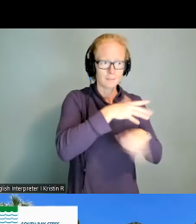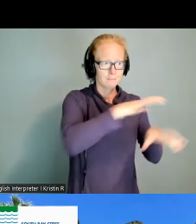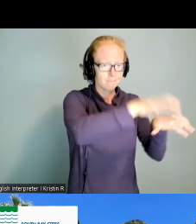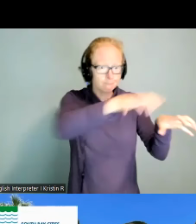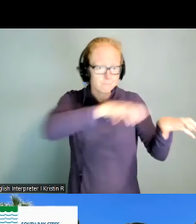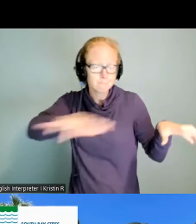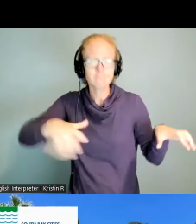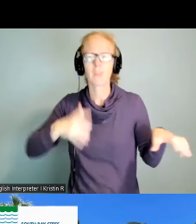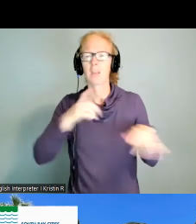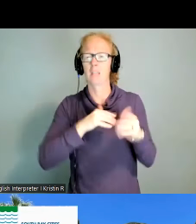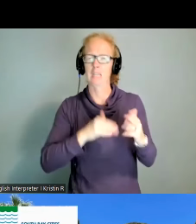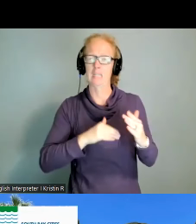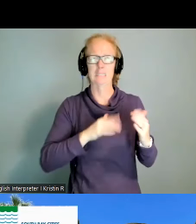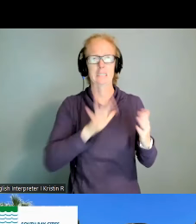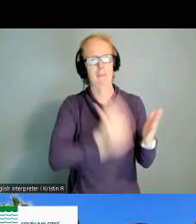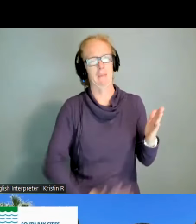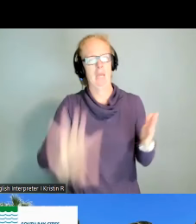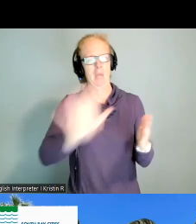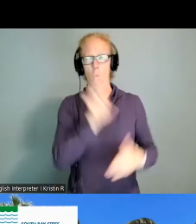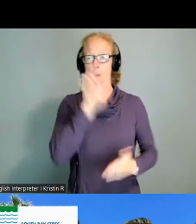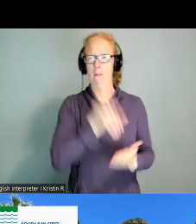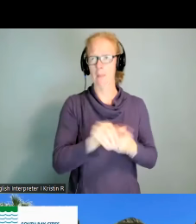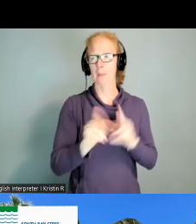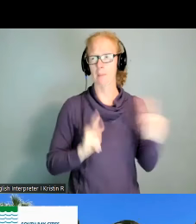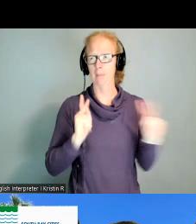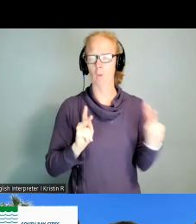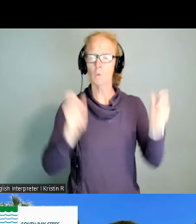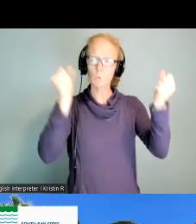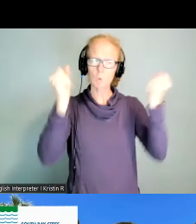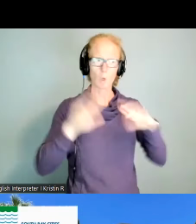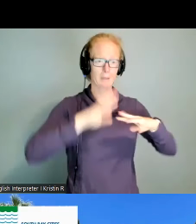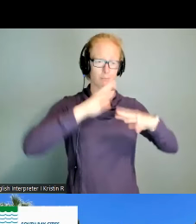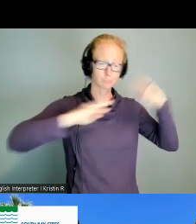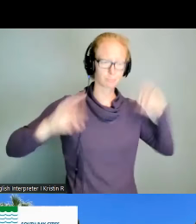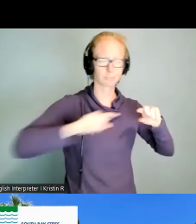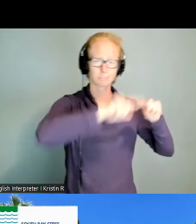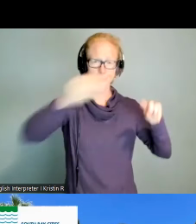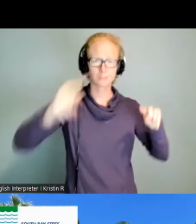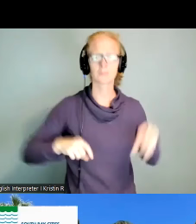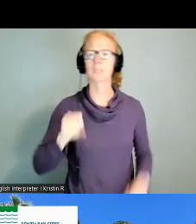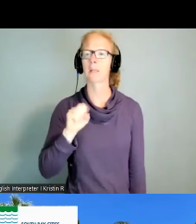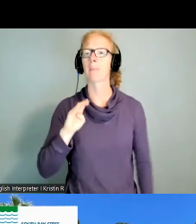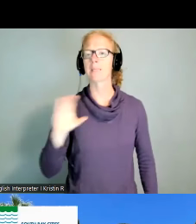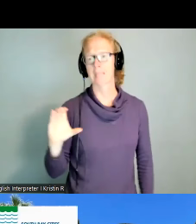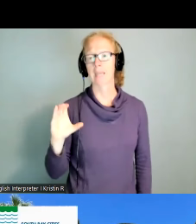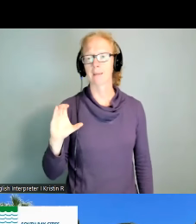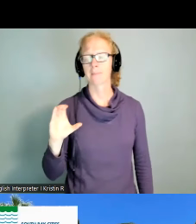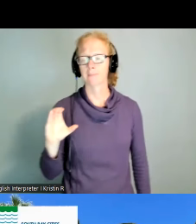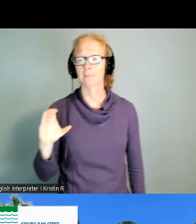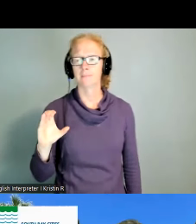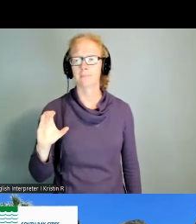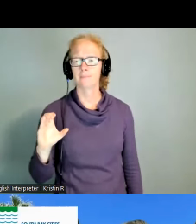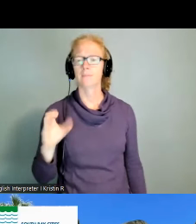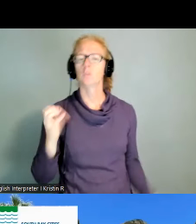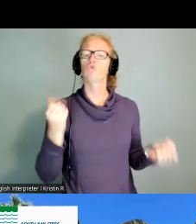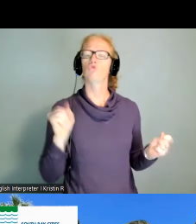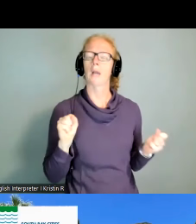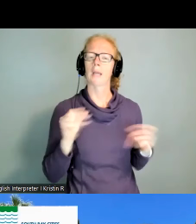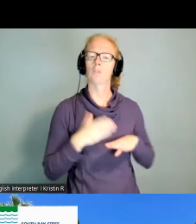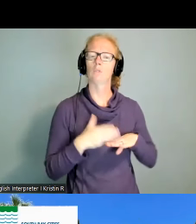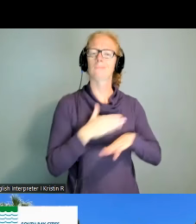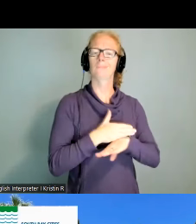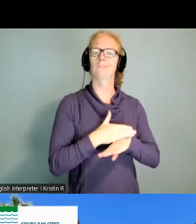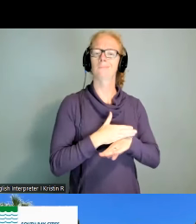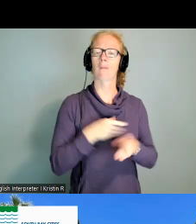about 1 million people. And like many of us on the call today, South Bay cities are working on accelerating affordable housing to